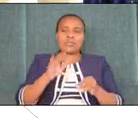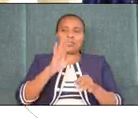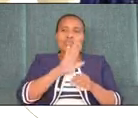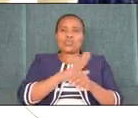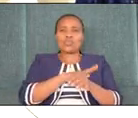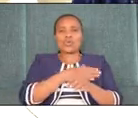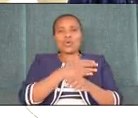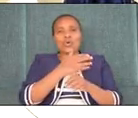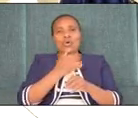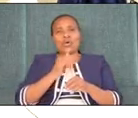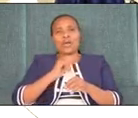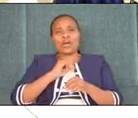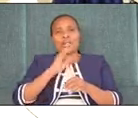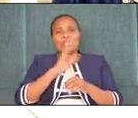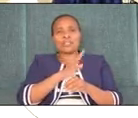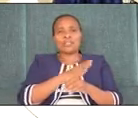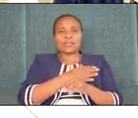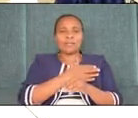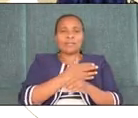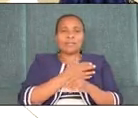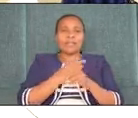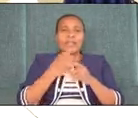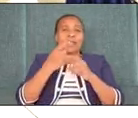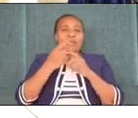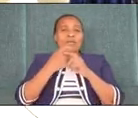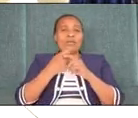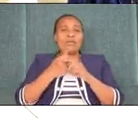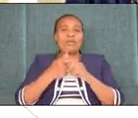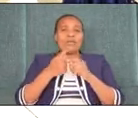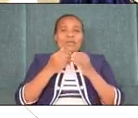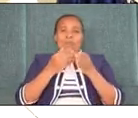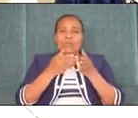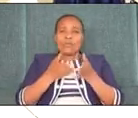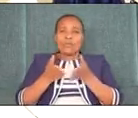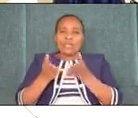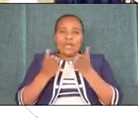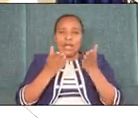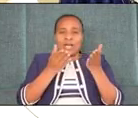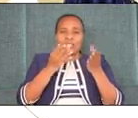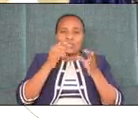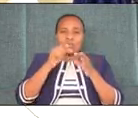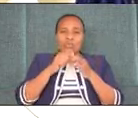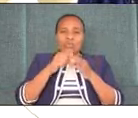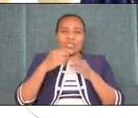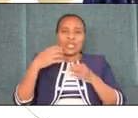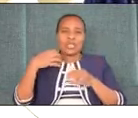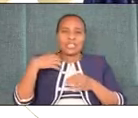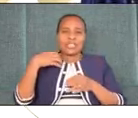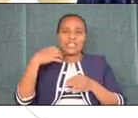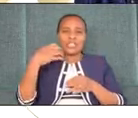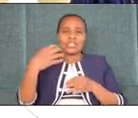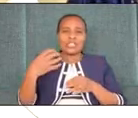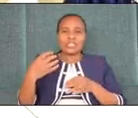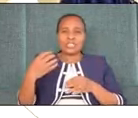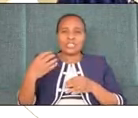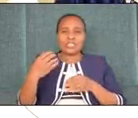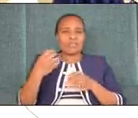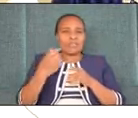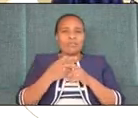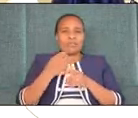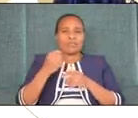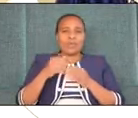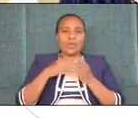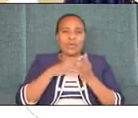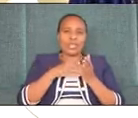a new song I sing. From rags on to